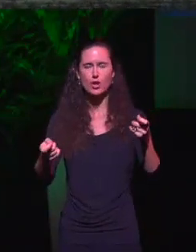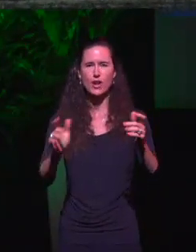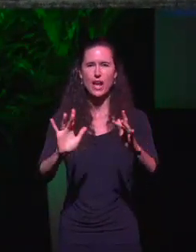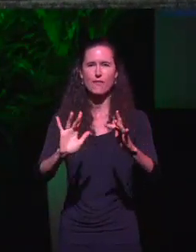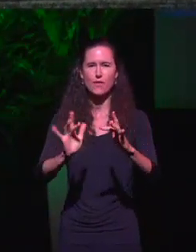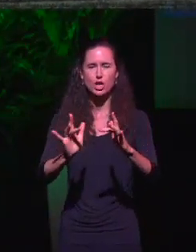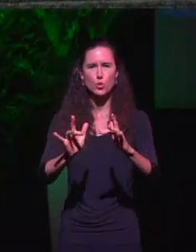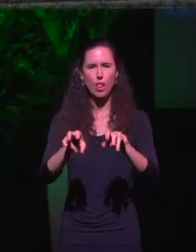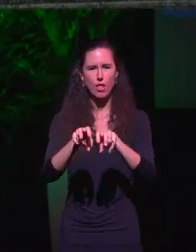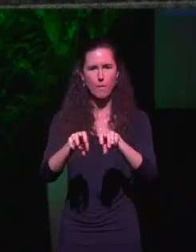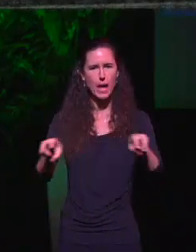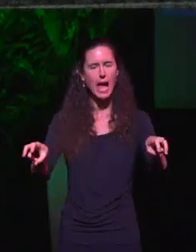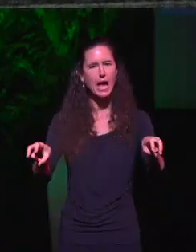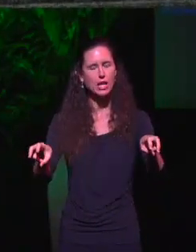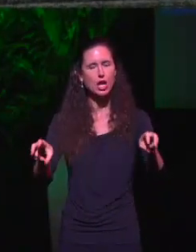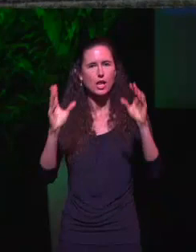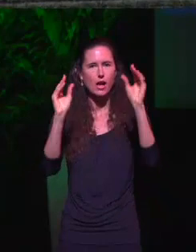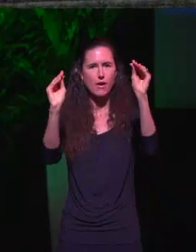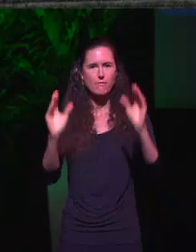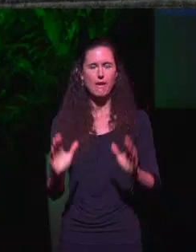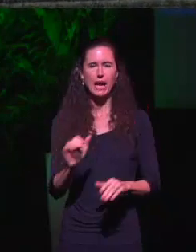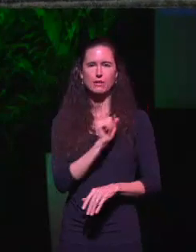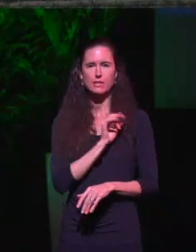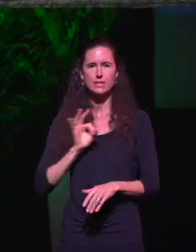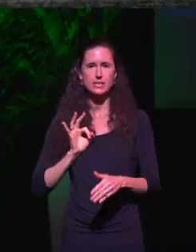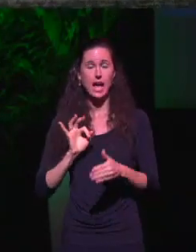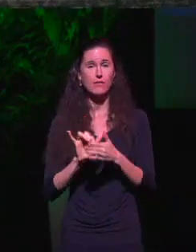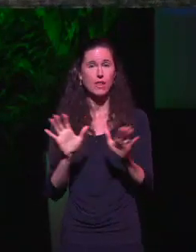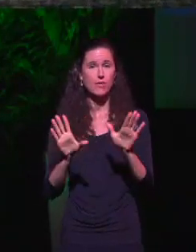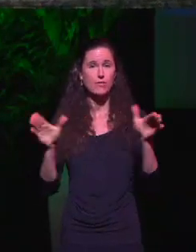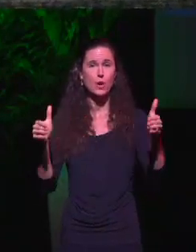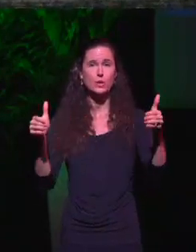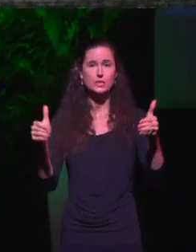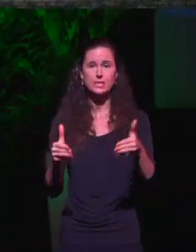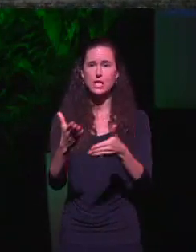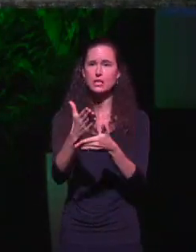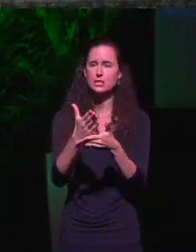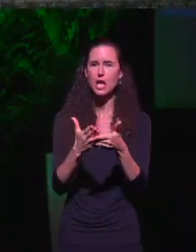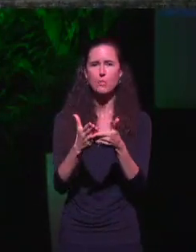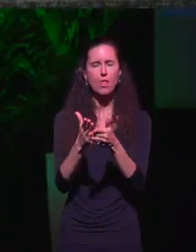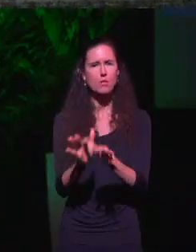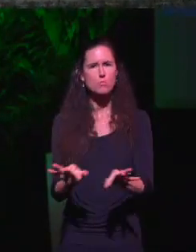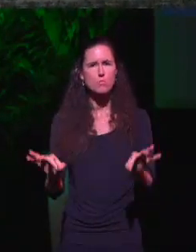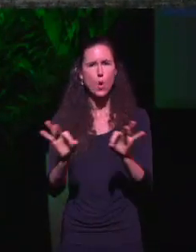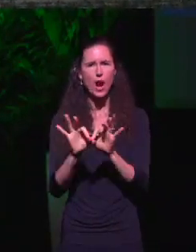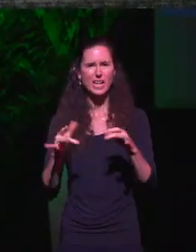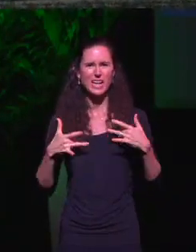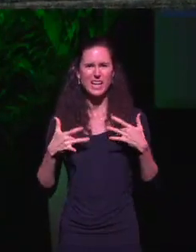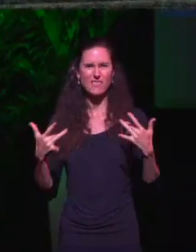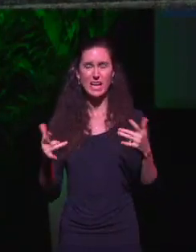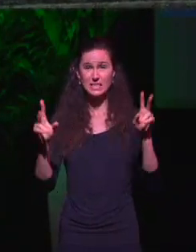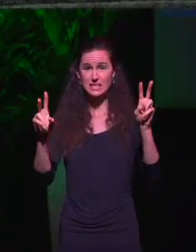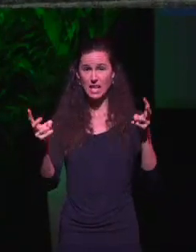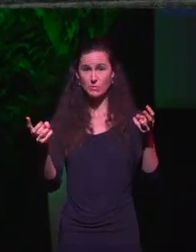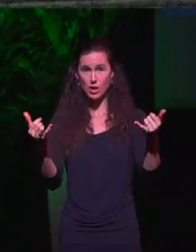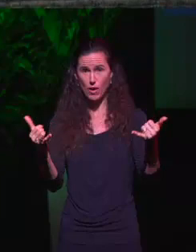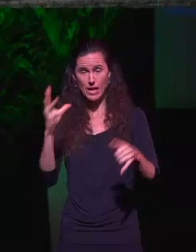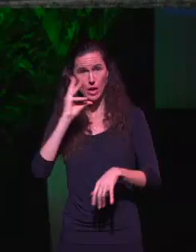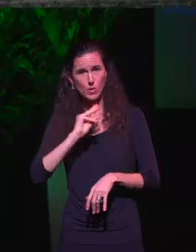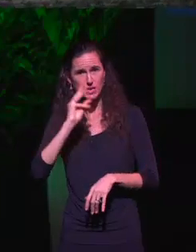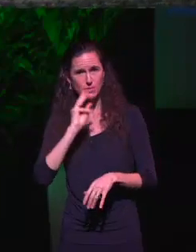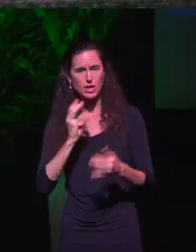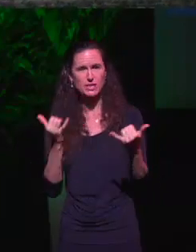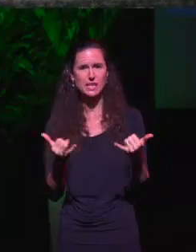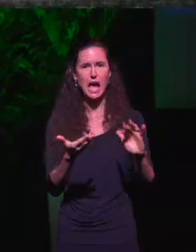virtual panel of faculty and staff that's focusing on some of the relevant events and topics that we're experiencing here in